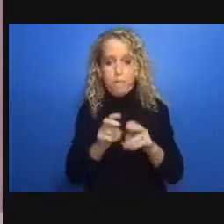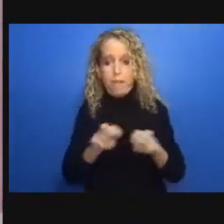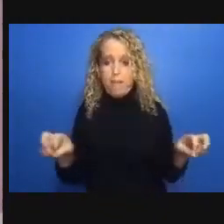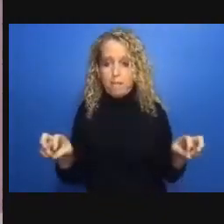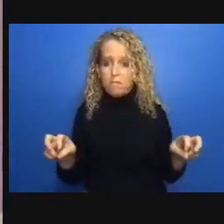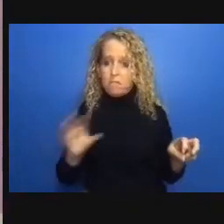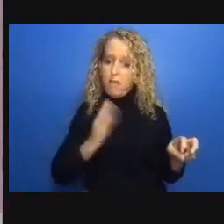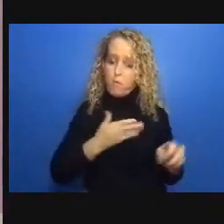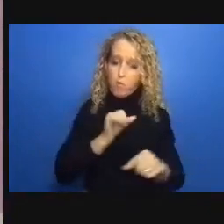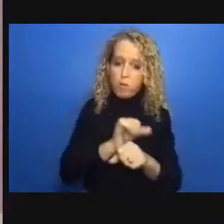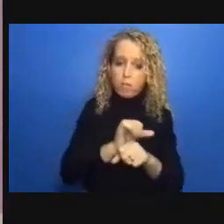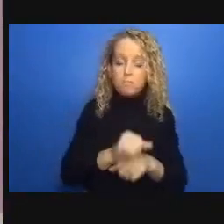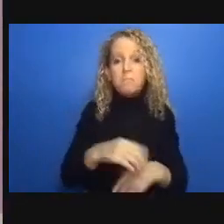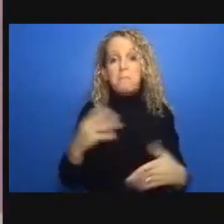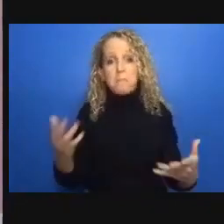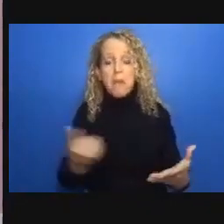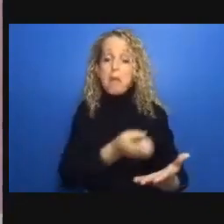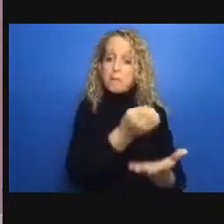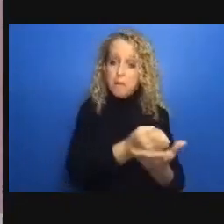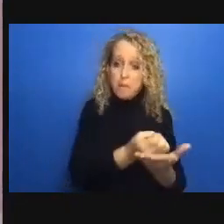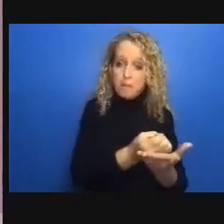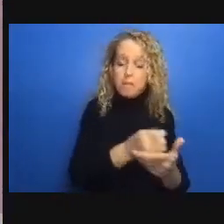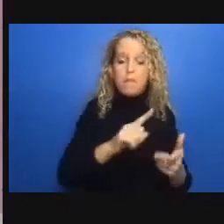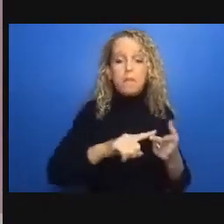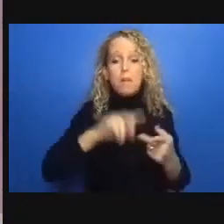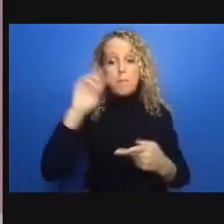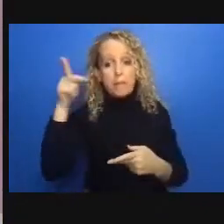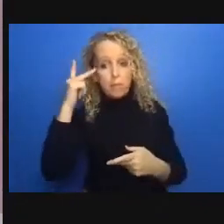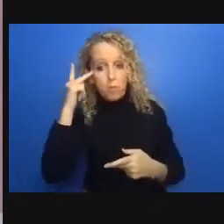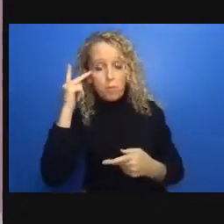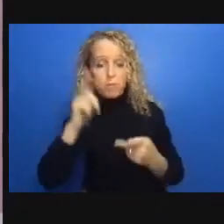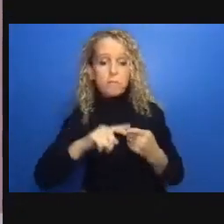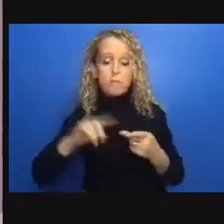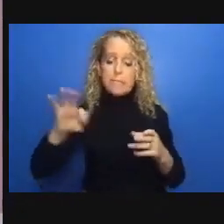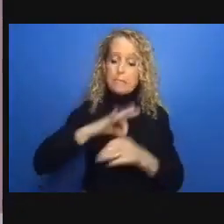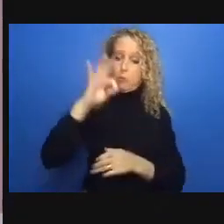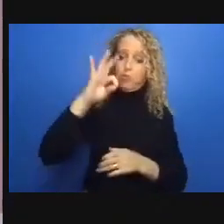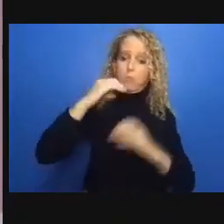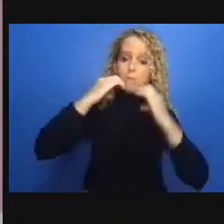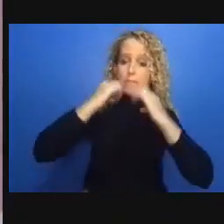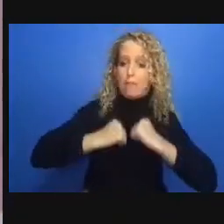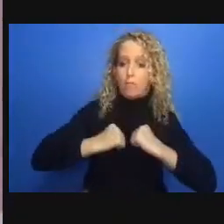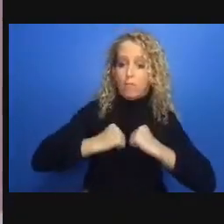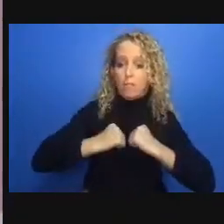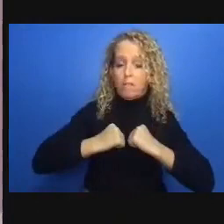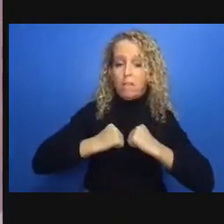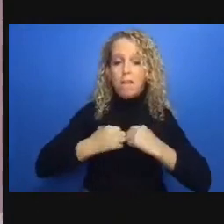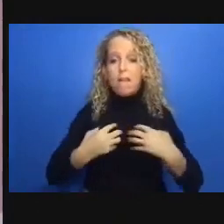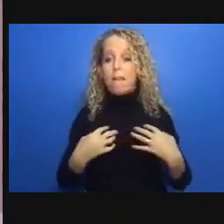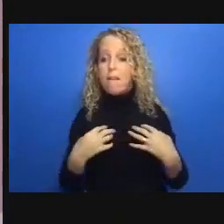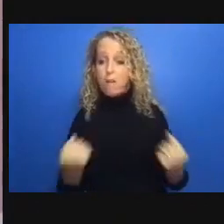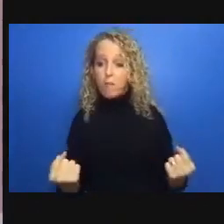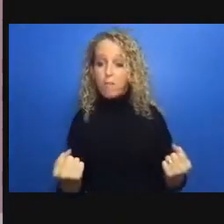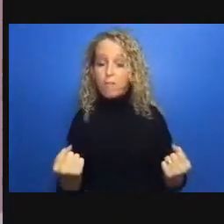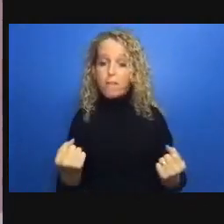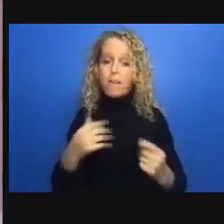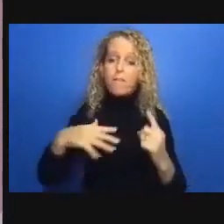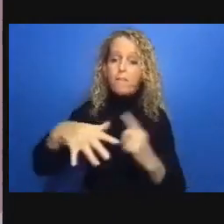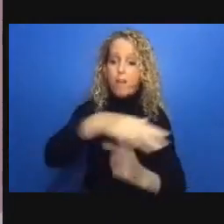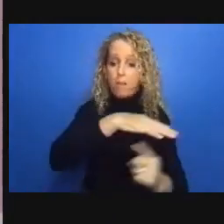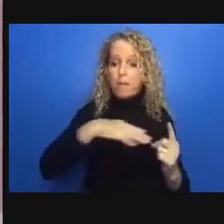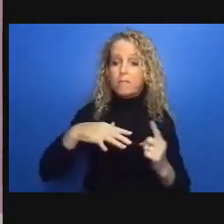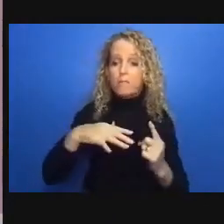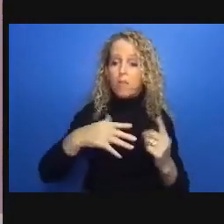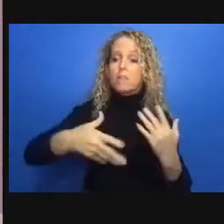food is economical, it is political, food is spiritual and sacred, it is health, it is environmental, and food is